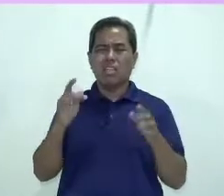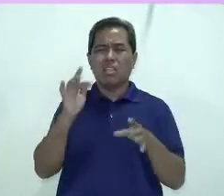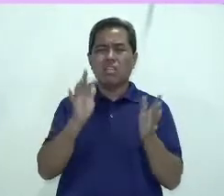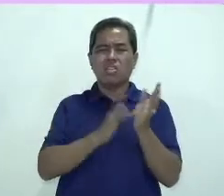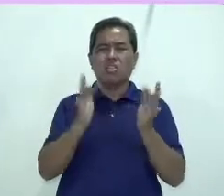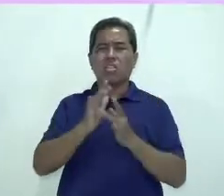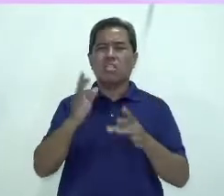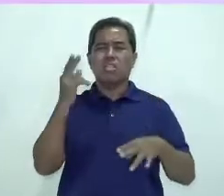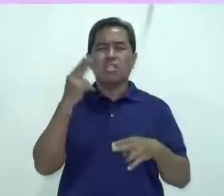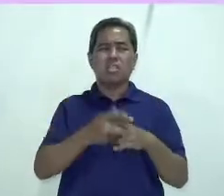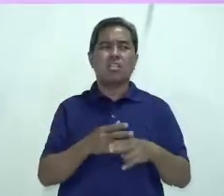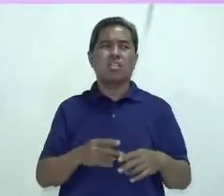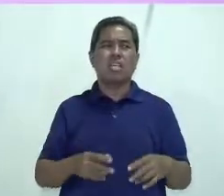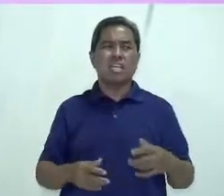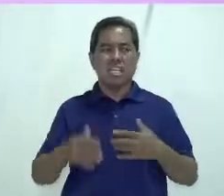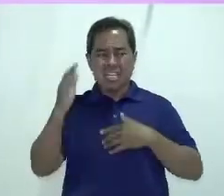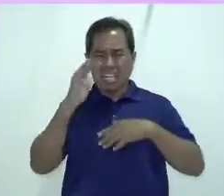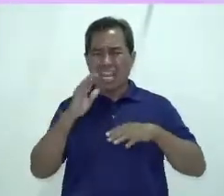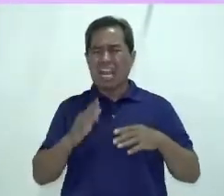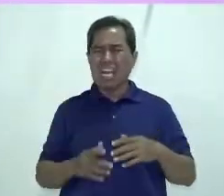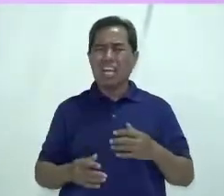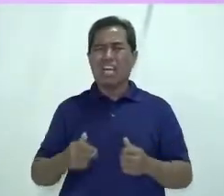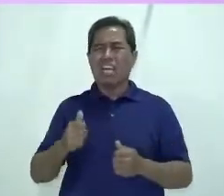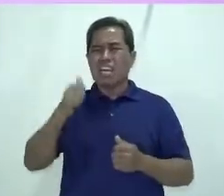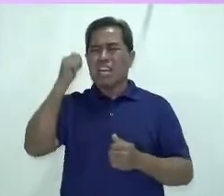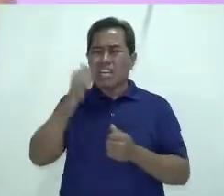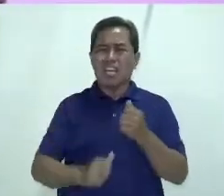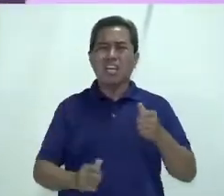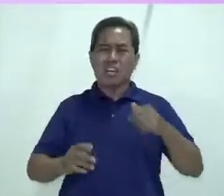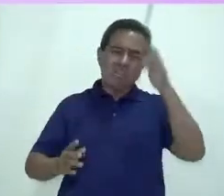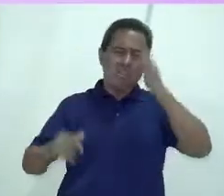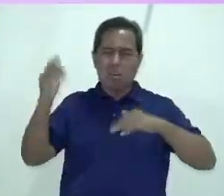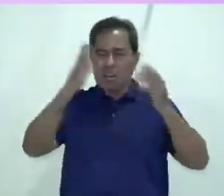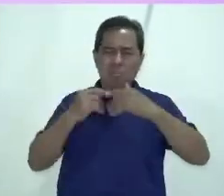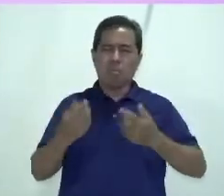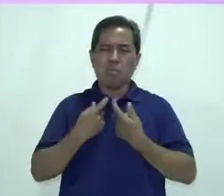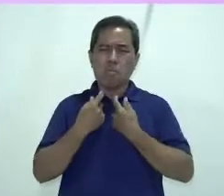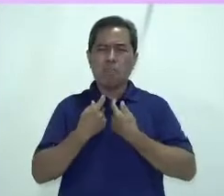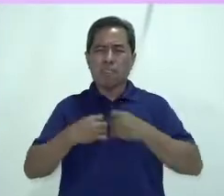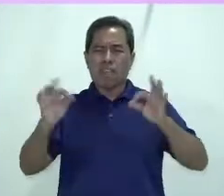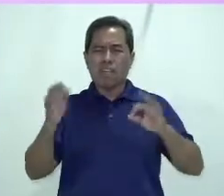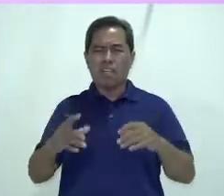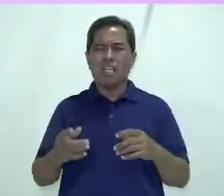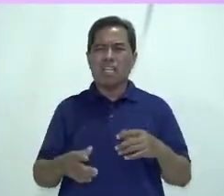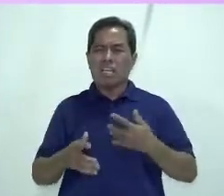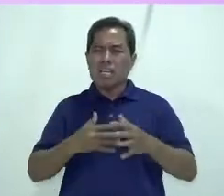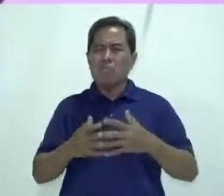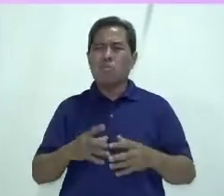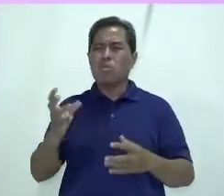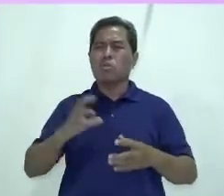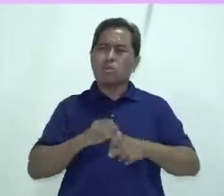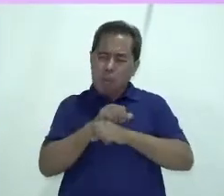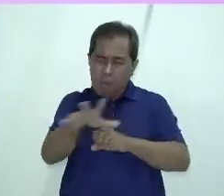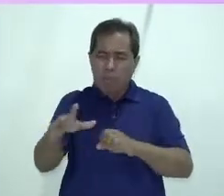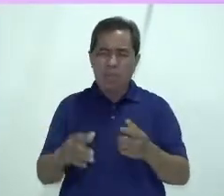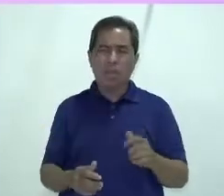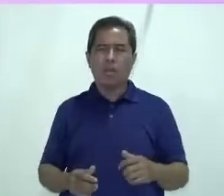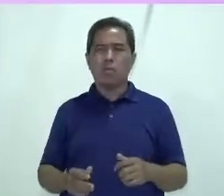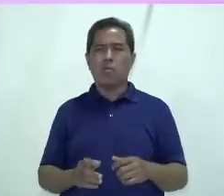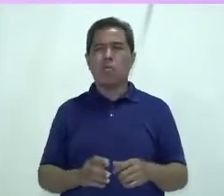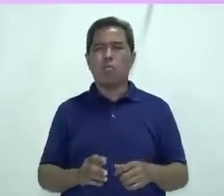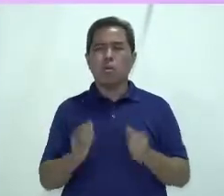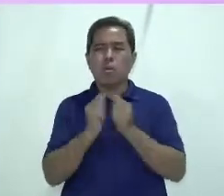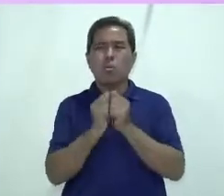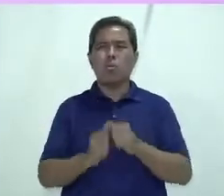infirmity to be released, Lord God, and to be alleviated in Jesus' name. Those who are infected with COVID-19, Father, we take authority in